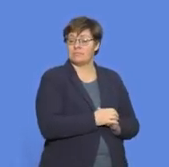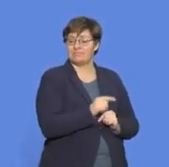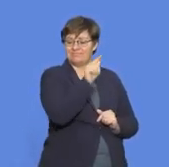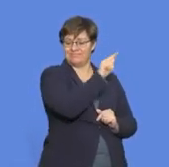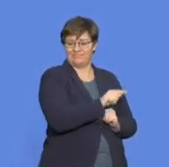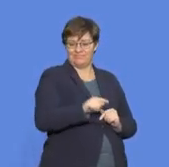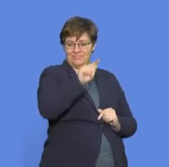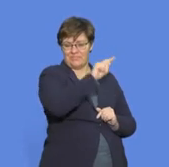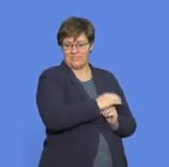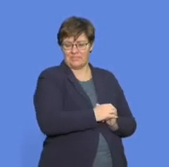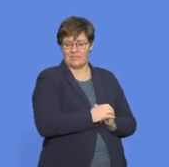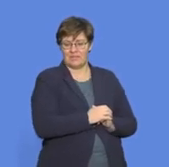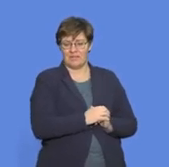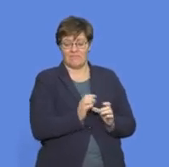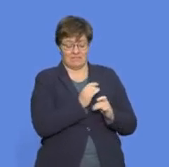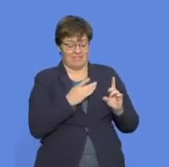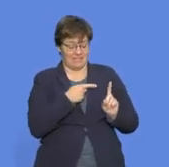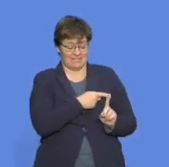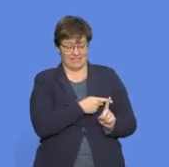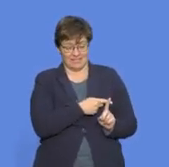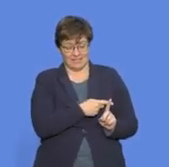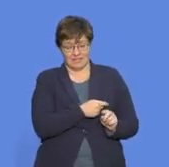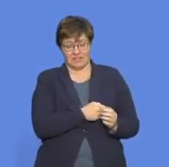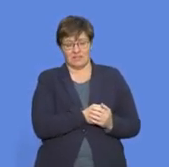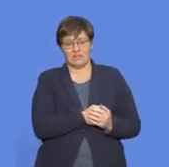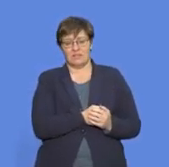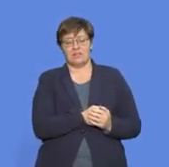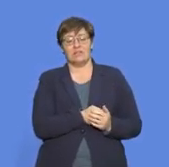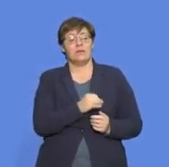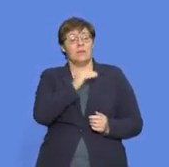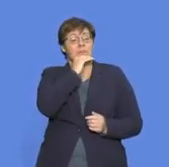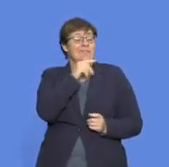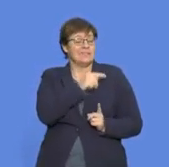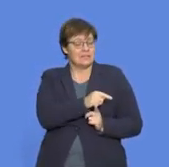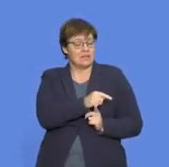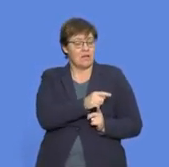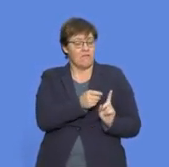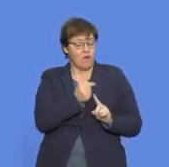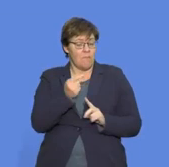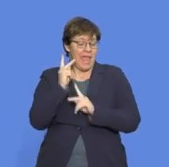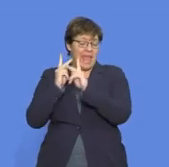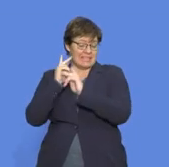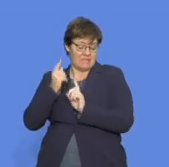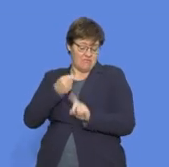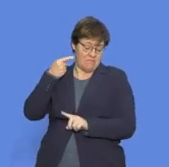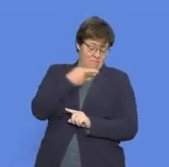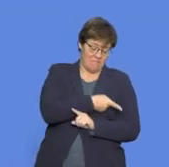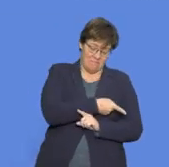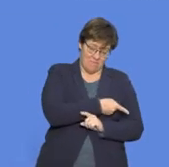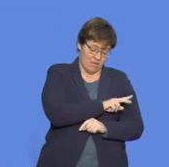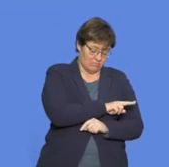this organism here at the beginning. So in other words, it has descended from this